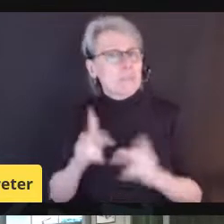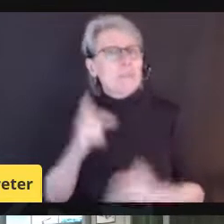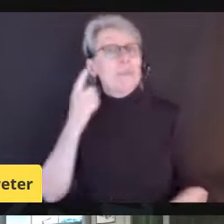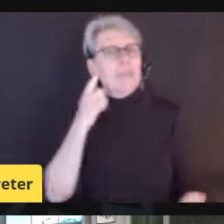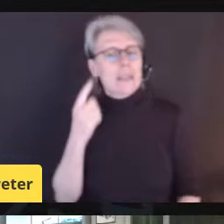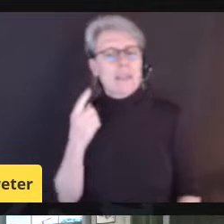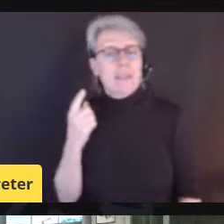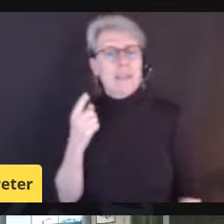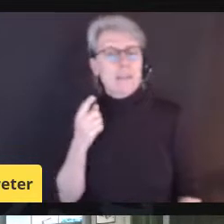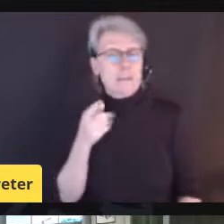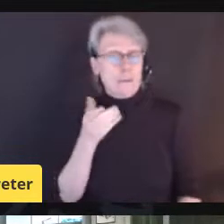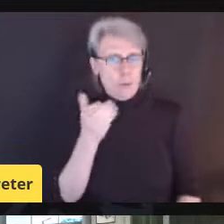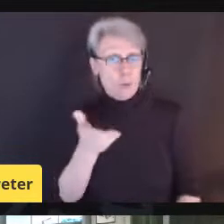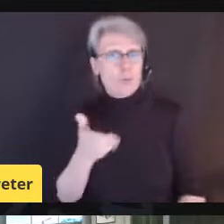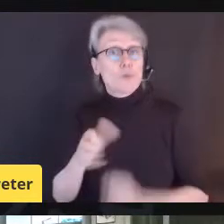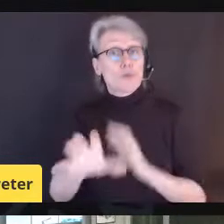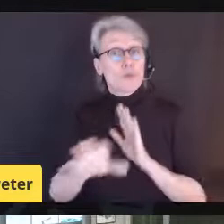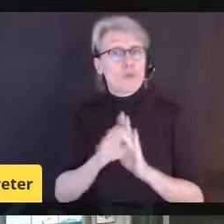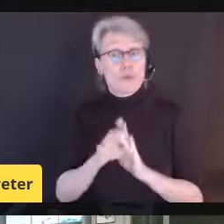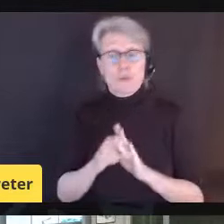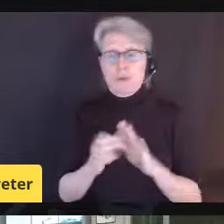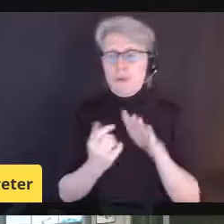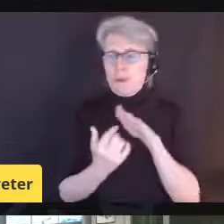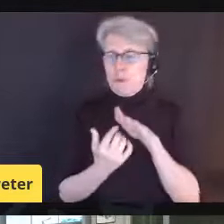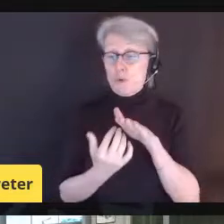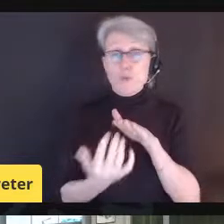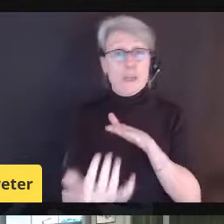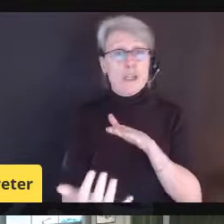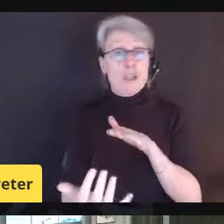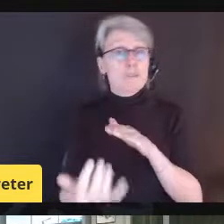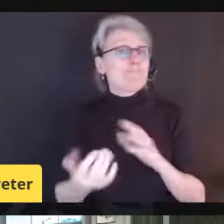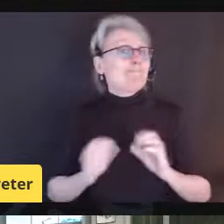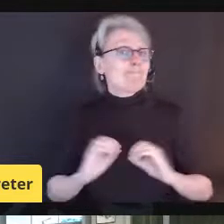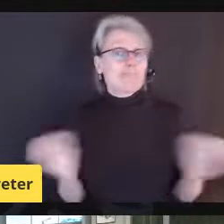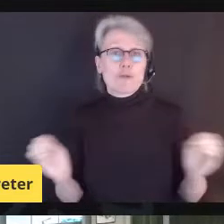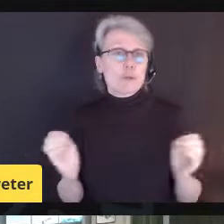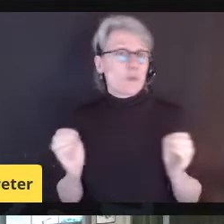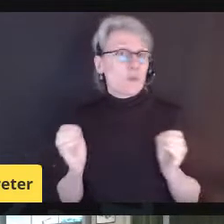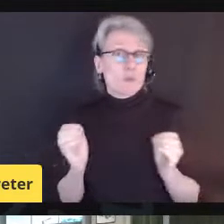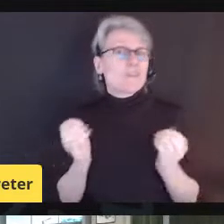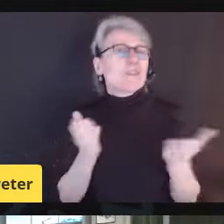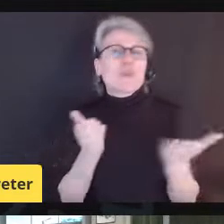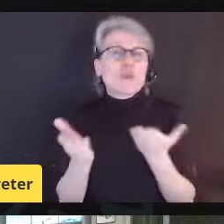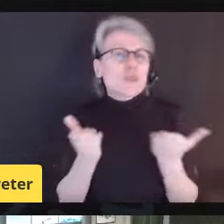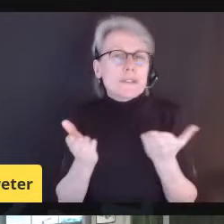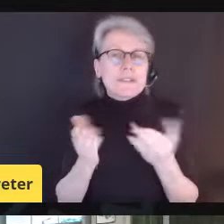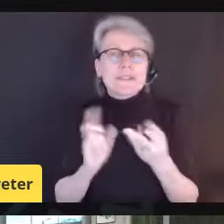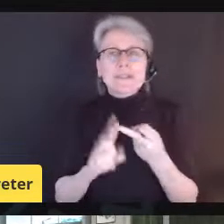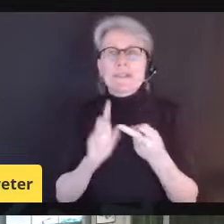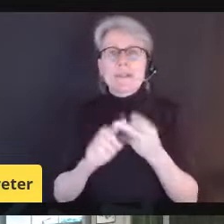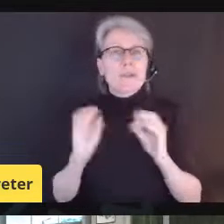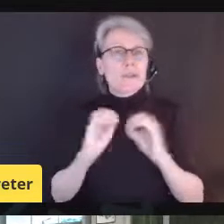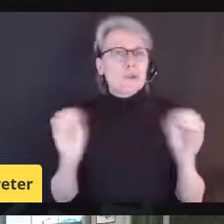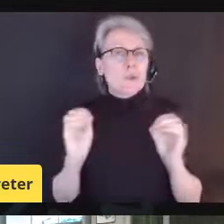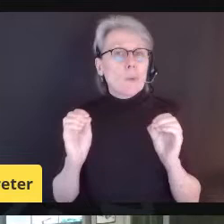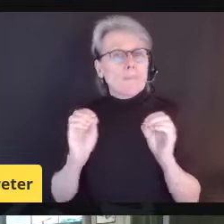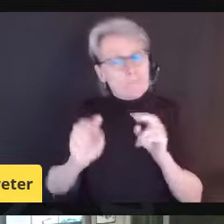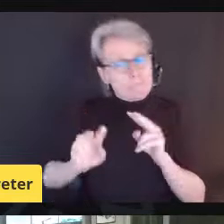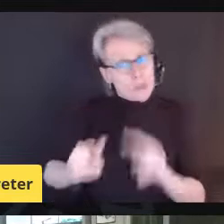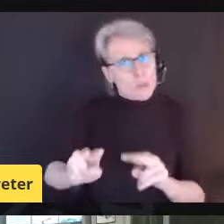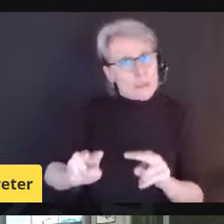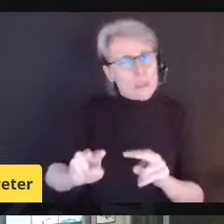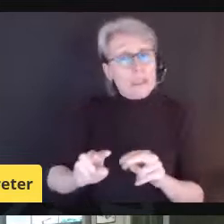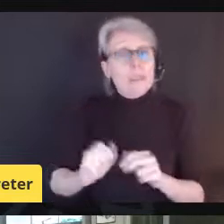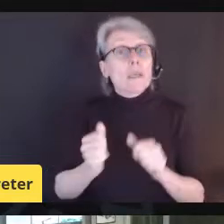that if you choose cremation, that you cannot have a service and that you cannot have a viewing. Yeah. Cremation is a form